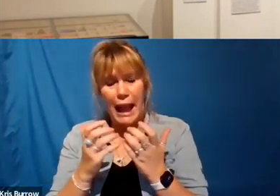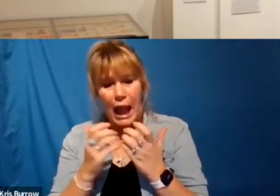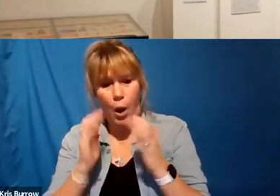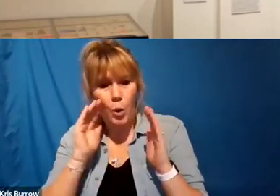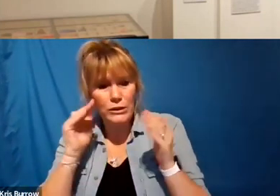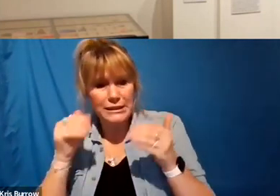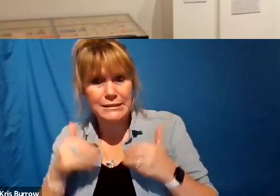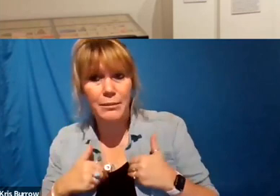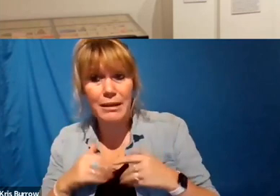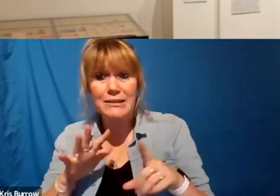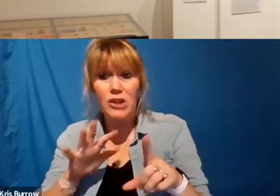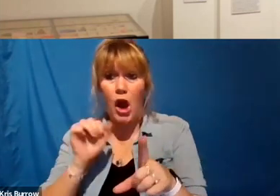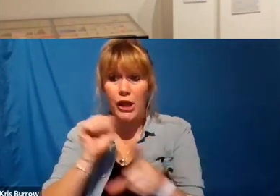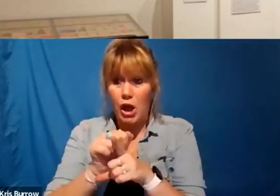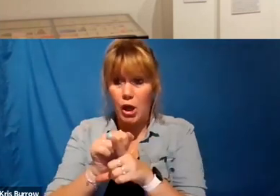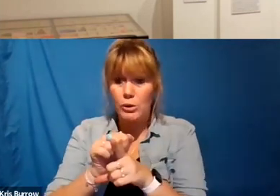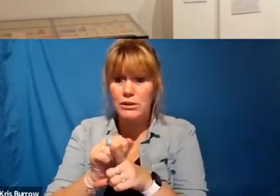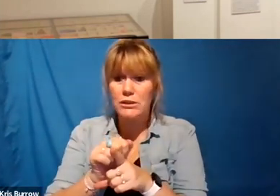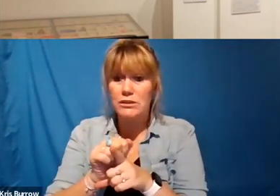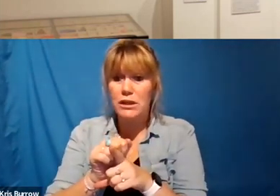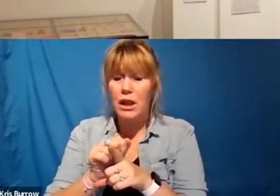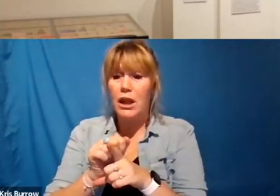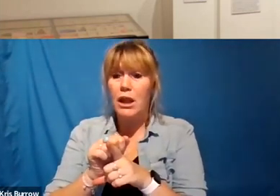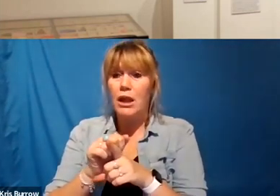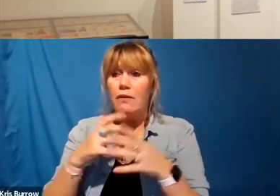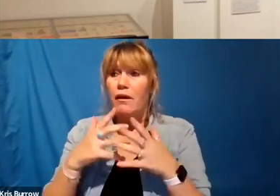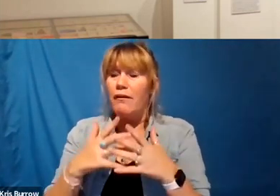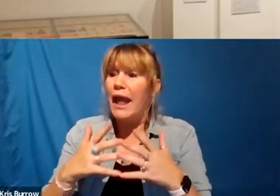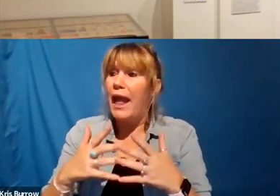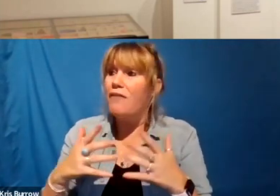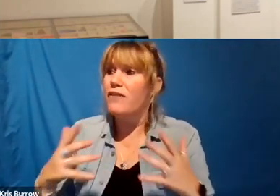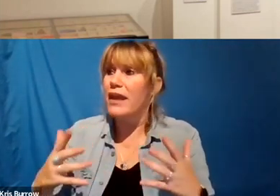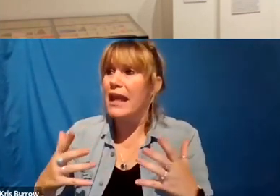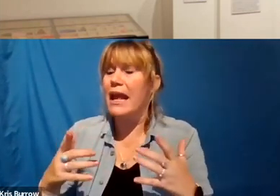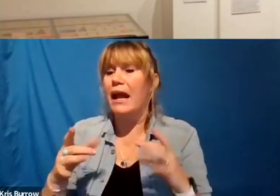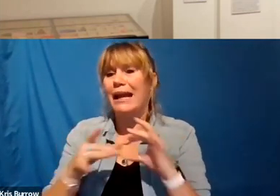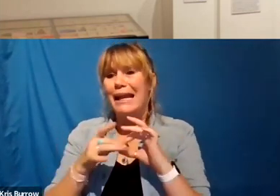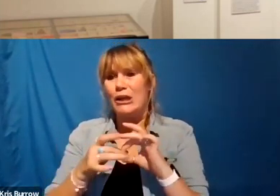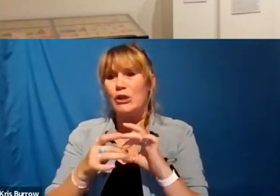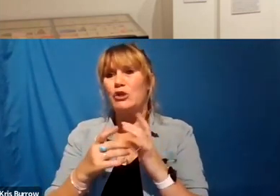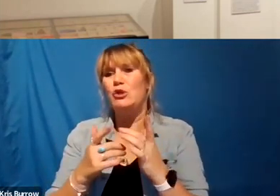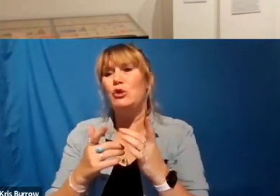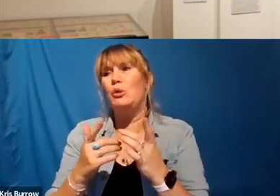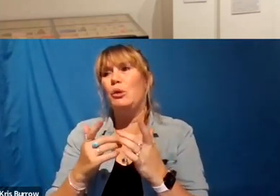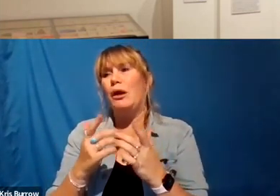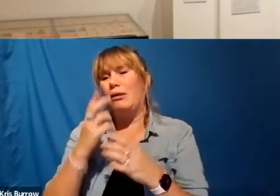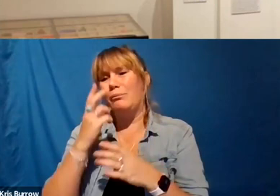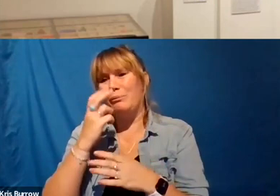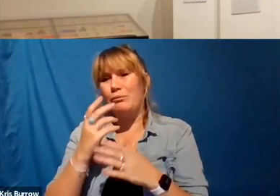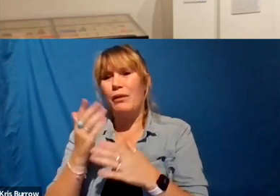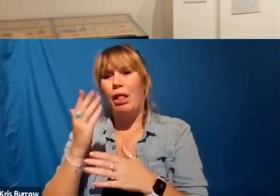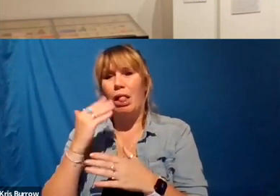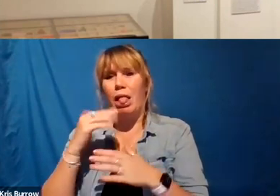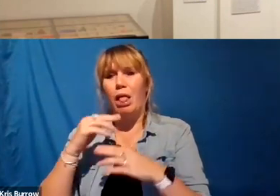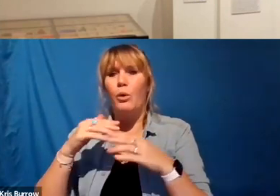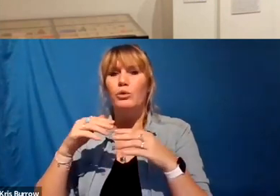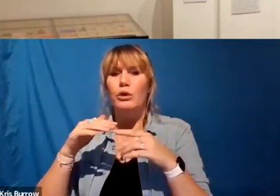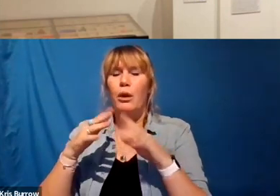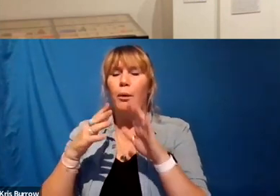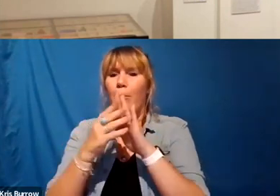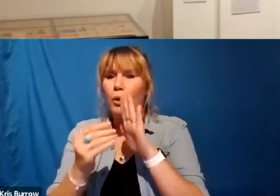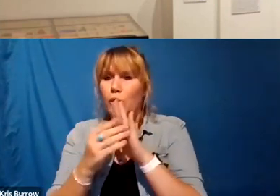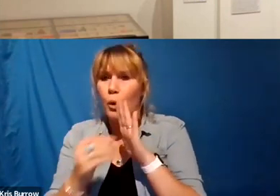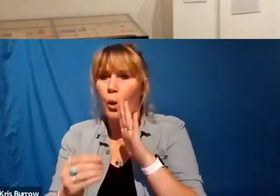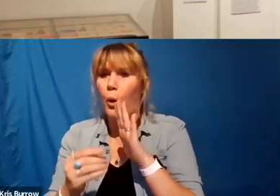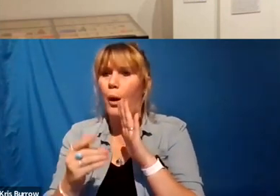diagnosed, which is very heavy on kind of a deficit model and the ways in which we're like quote unquote not